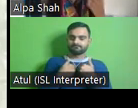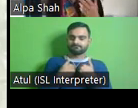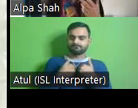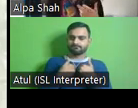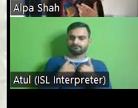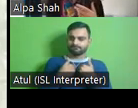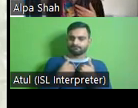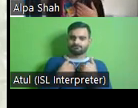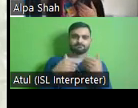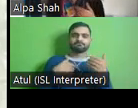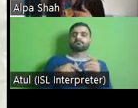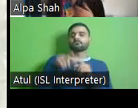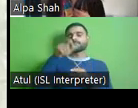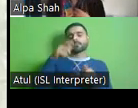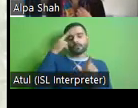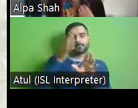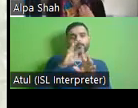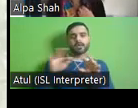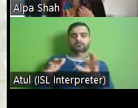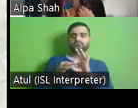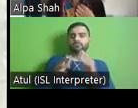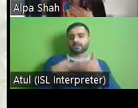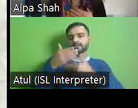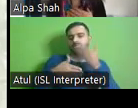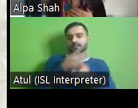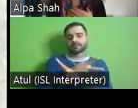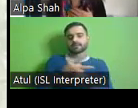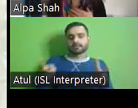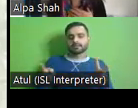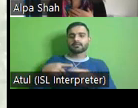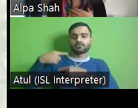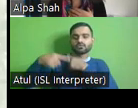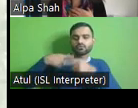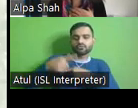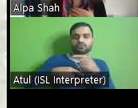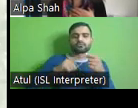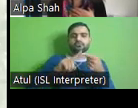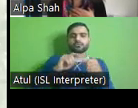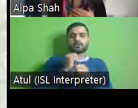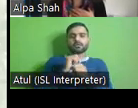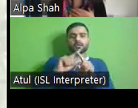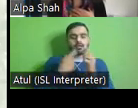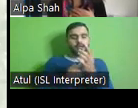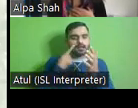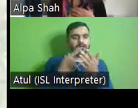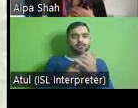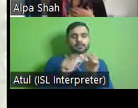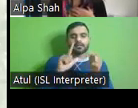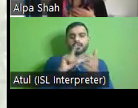I'm an anthropologist and I train in the Malinowskian tradition of anthropological fieldwork at the LSC.